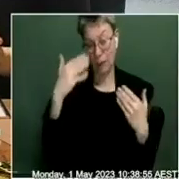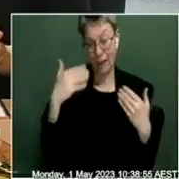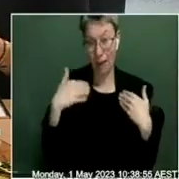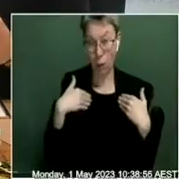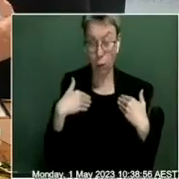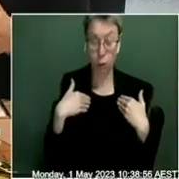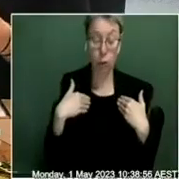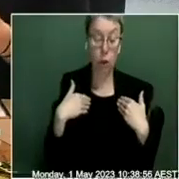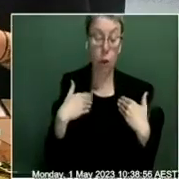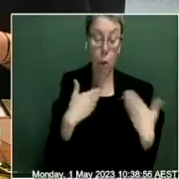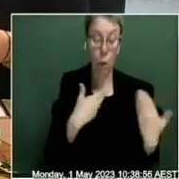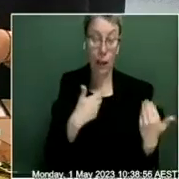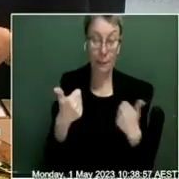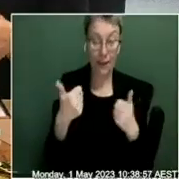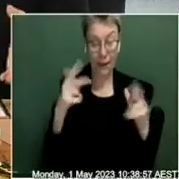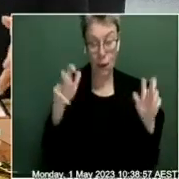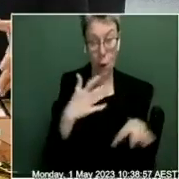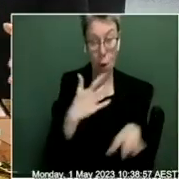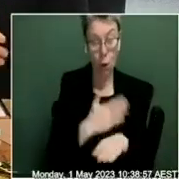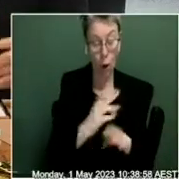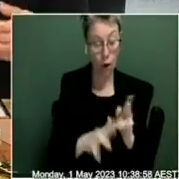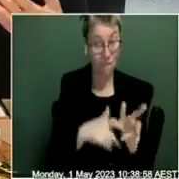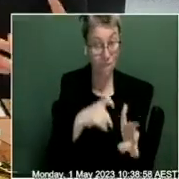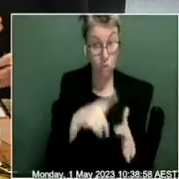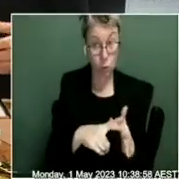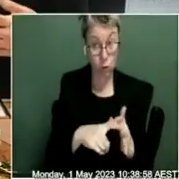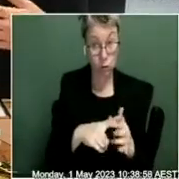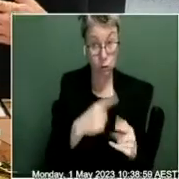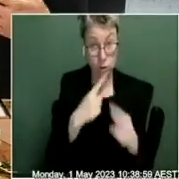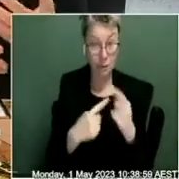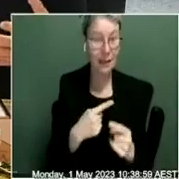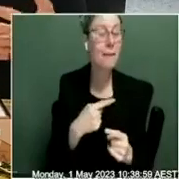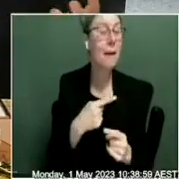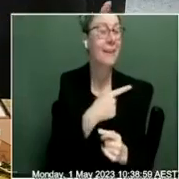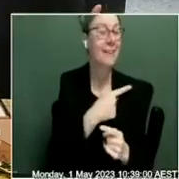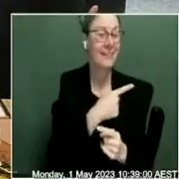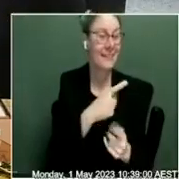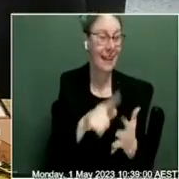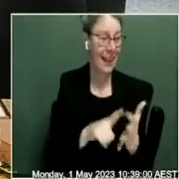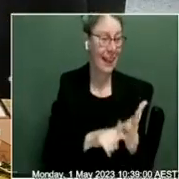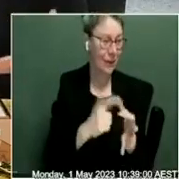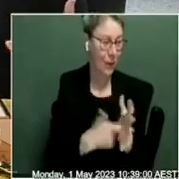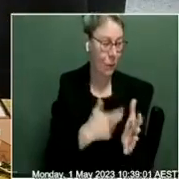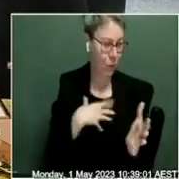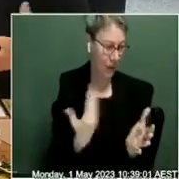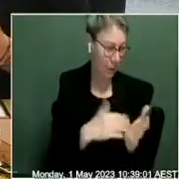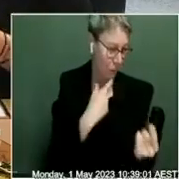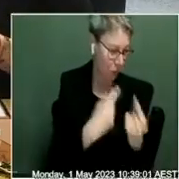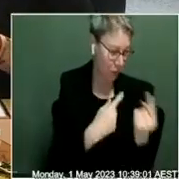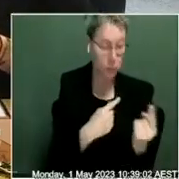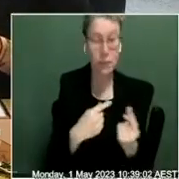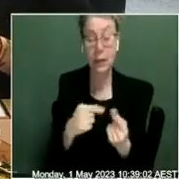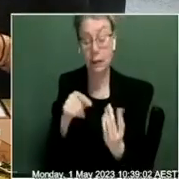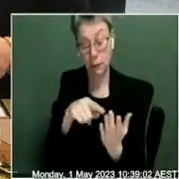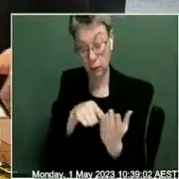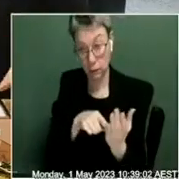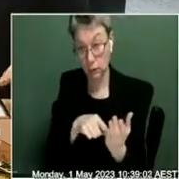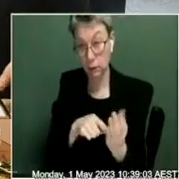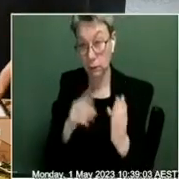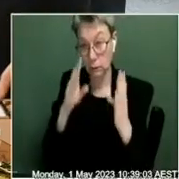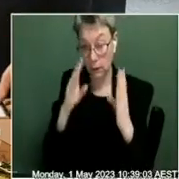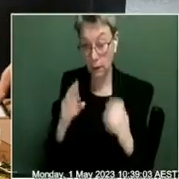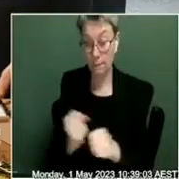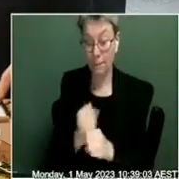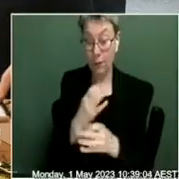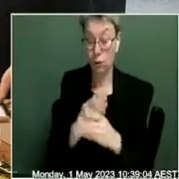but there's a focus on building the pipeline, so more training and education of people. It takes some time to have people